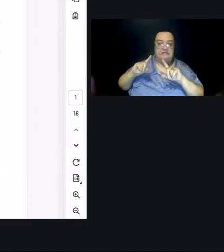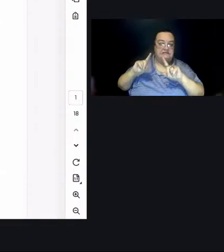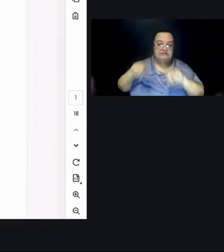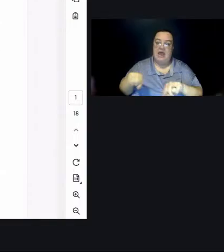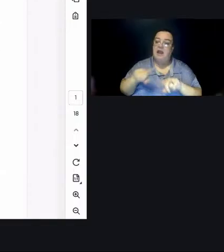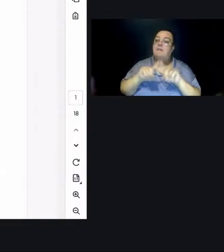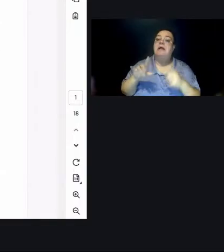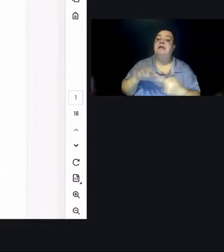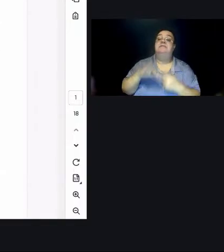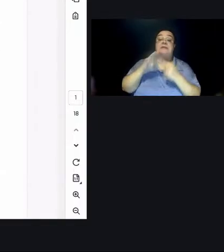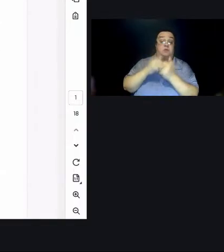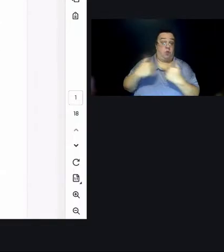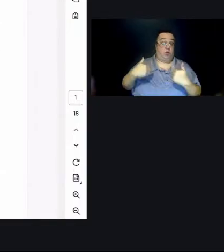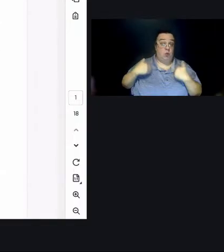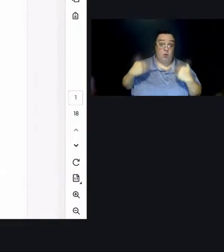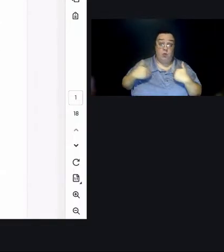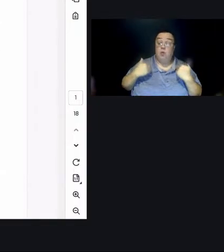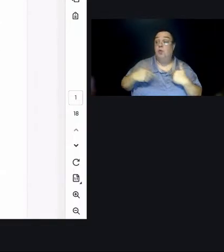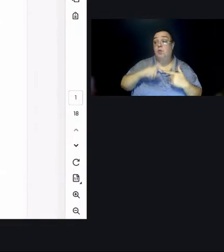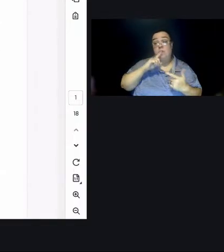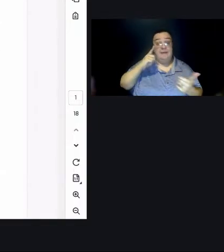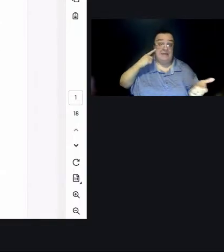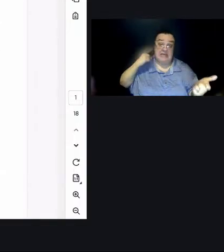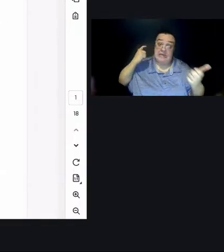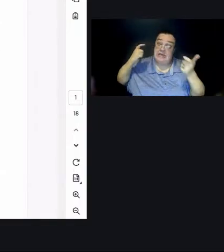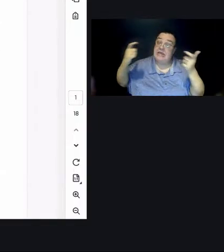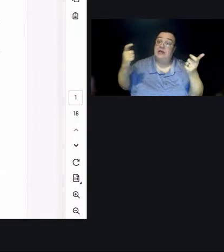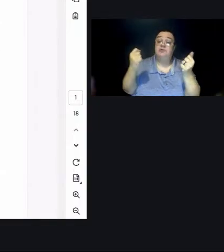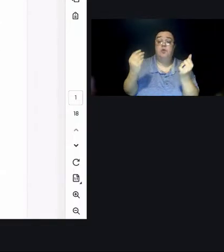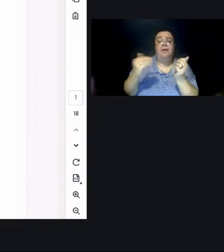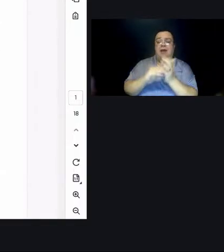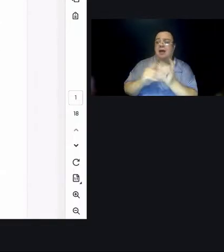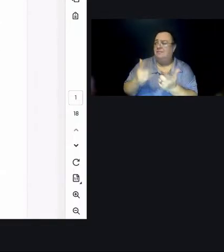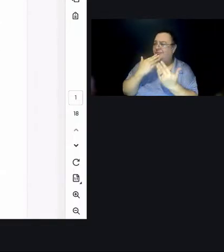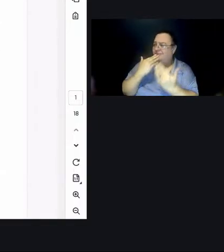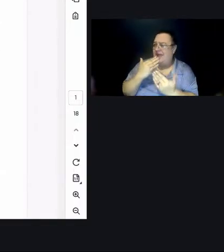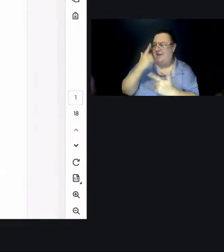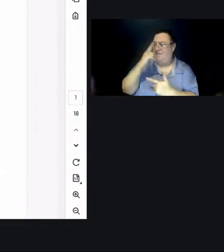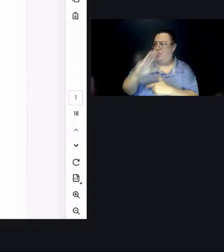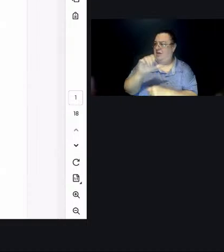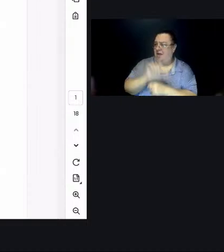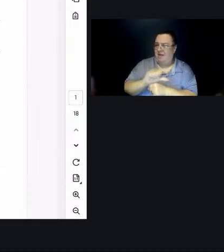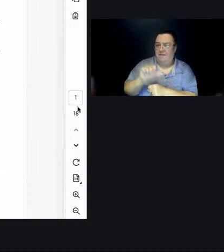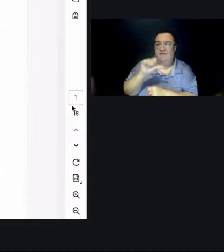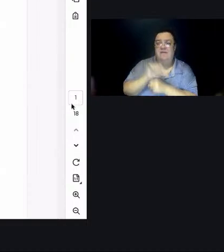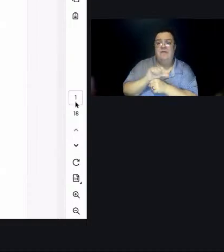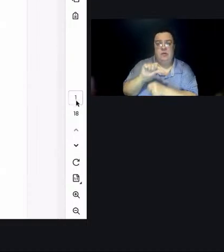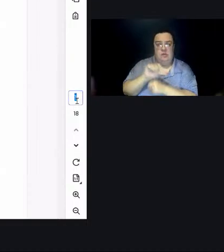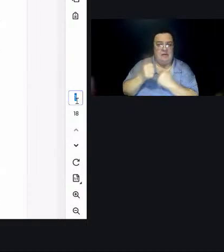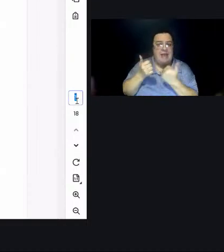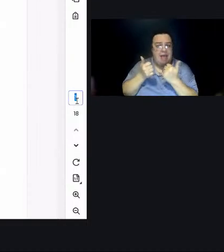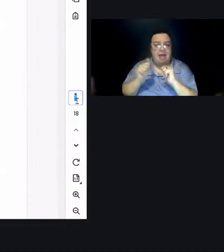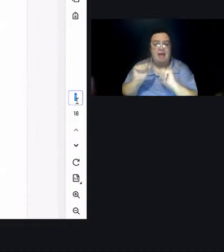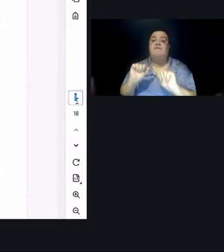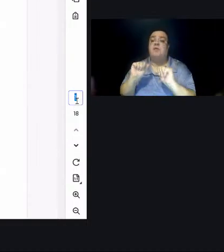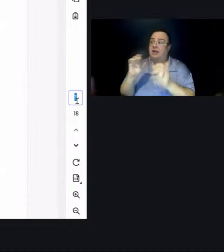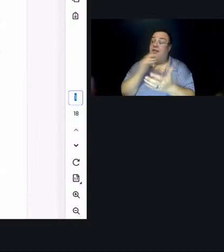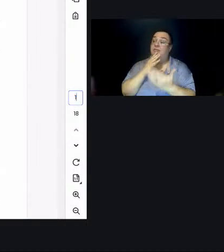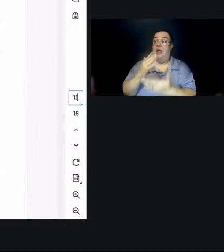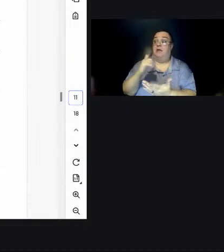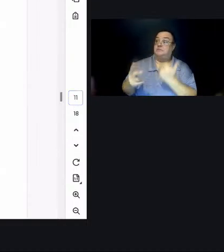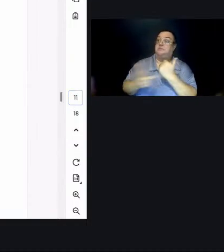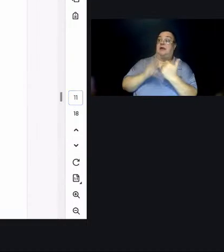especially with the youth, it's really big. So thank you again for that effort, and thank you for saving us some money,